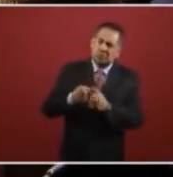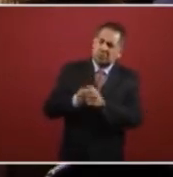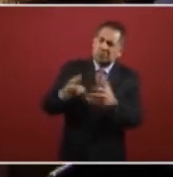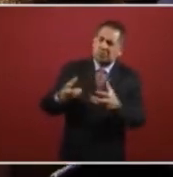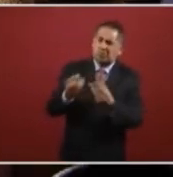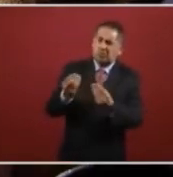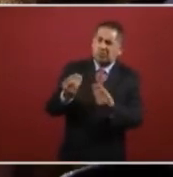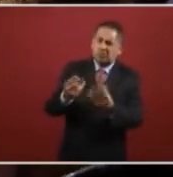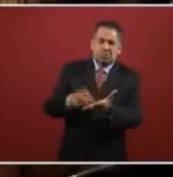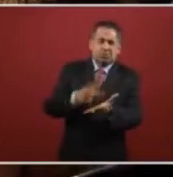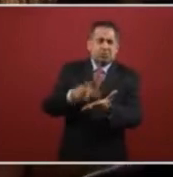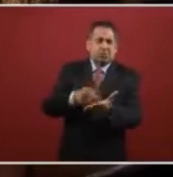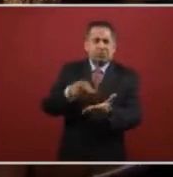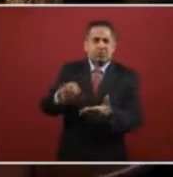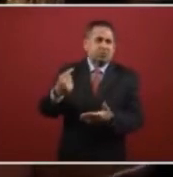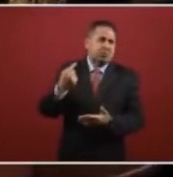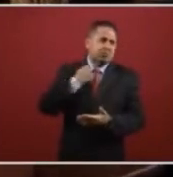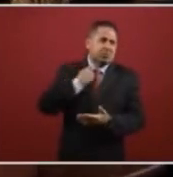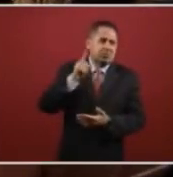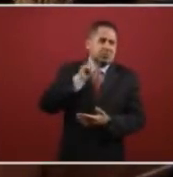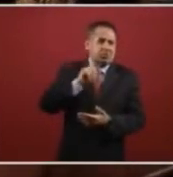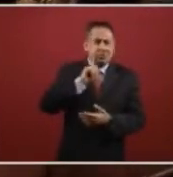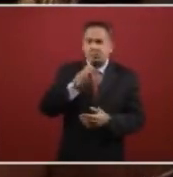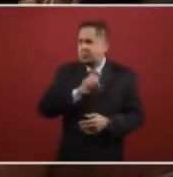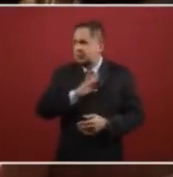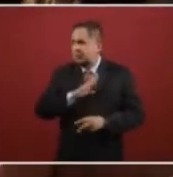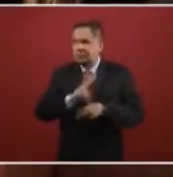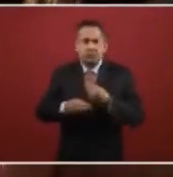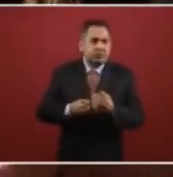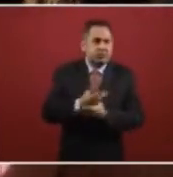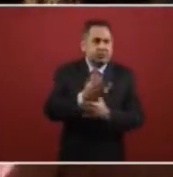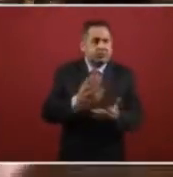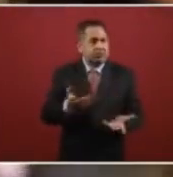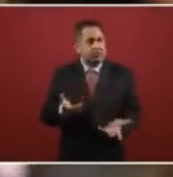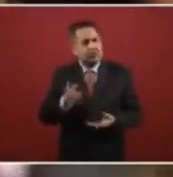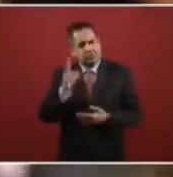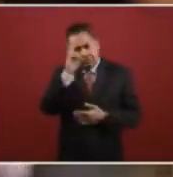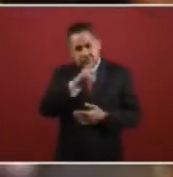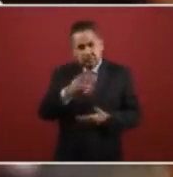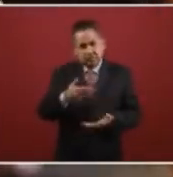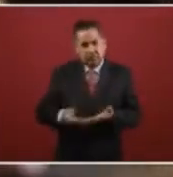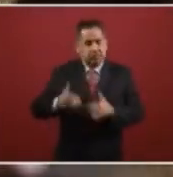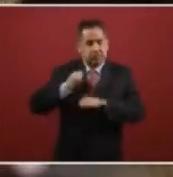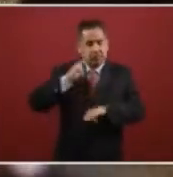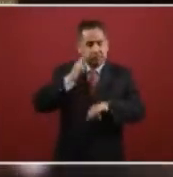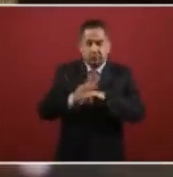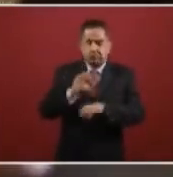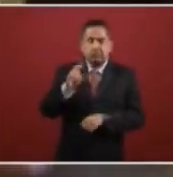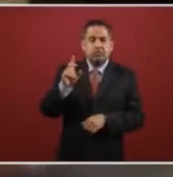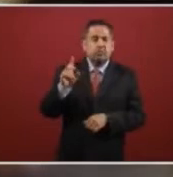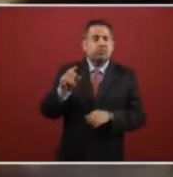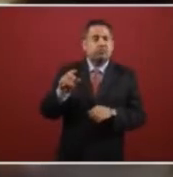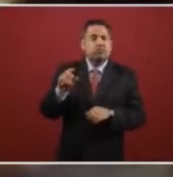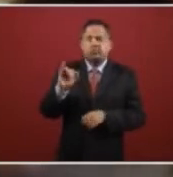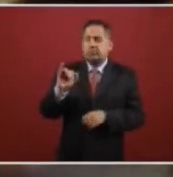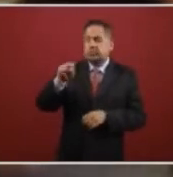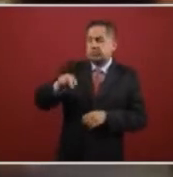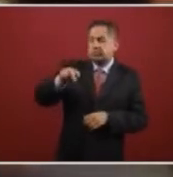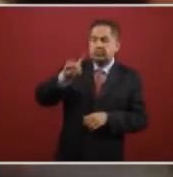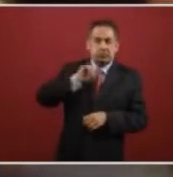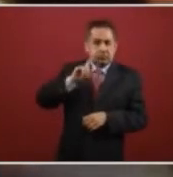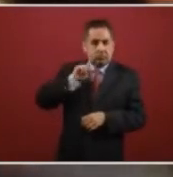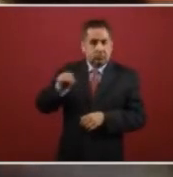that, what happened, but women are very upset because they've had a lot of female violence or